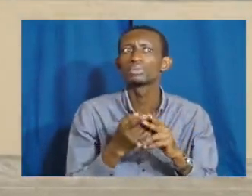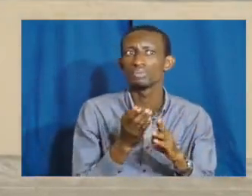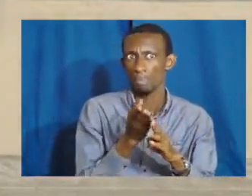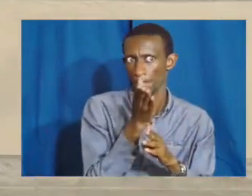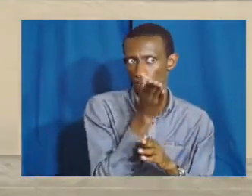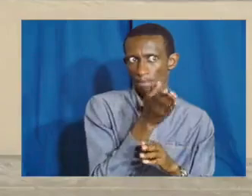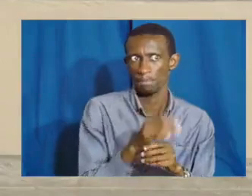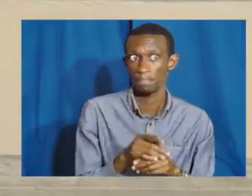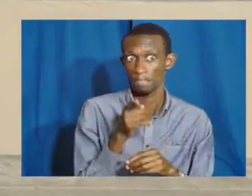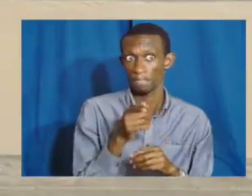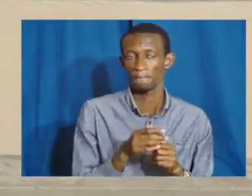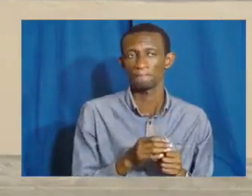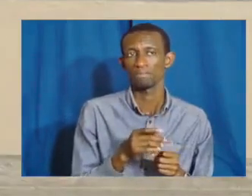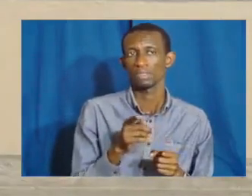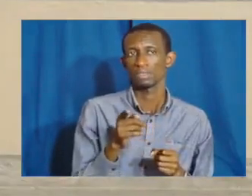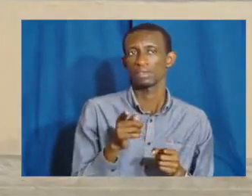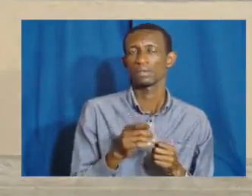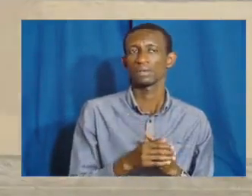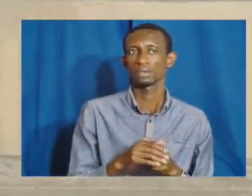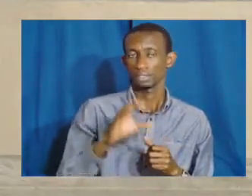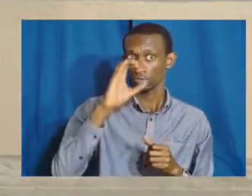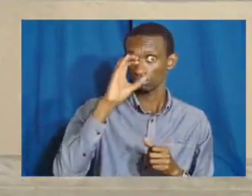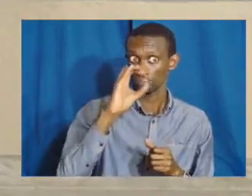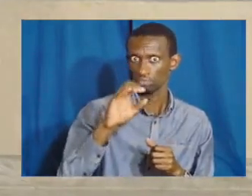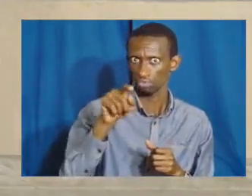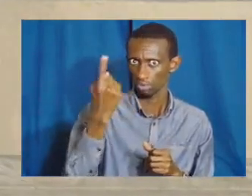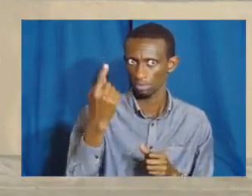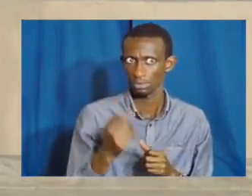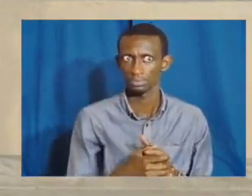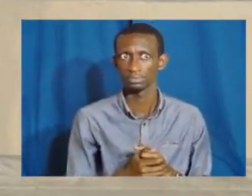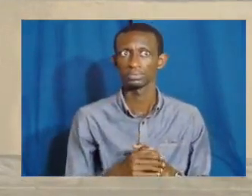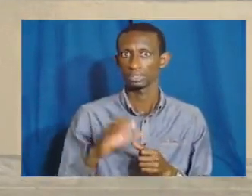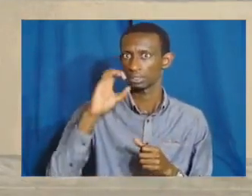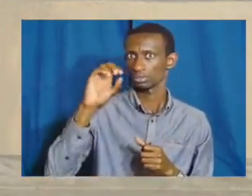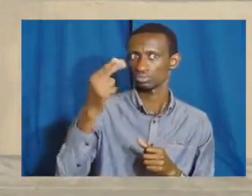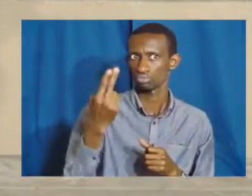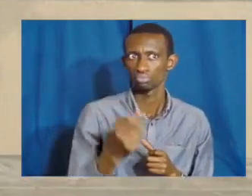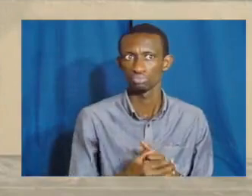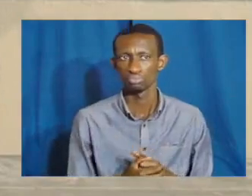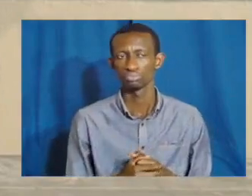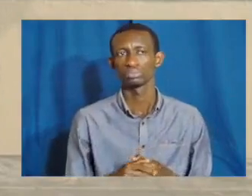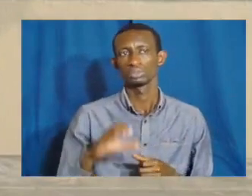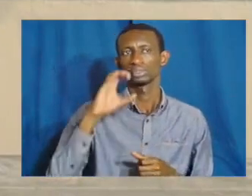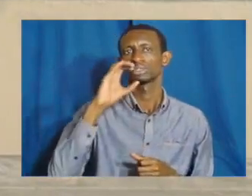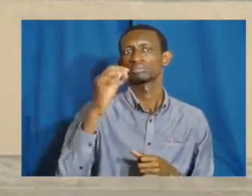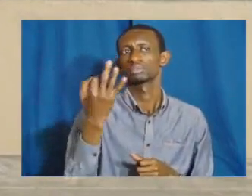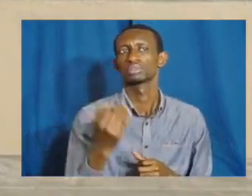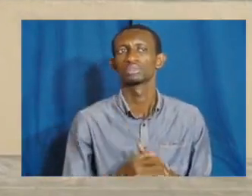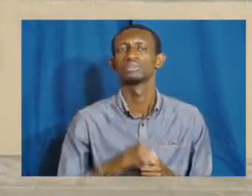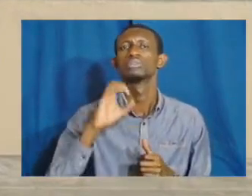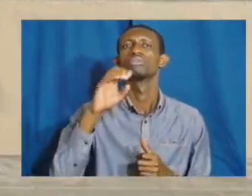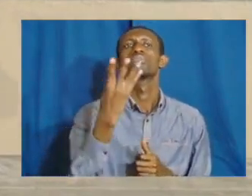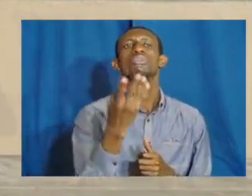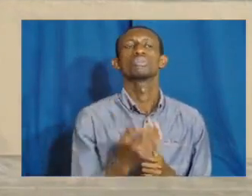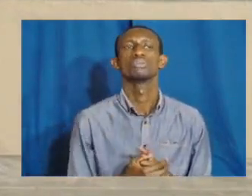1, because this is a primary alcohol. This is carbon number 1, number 2, number 3,